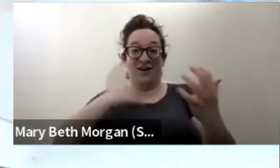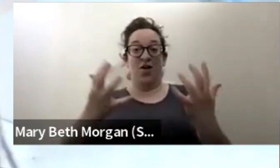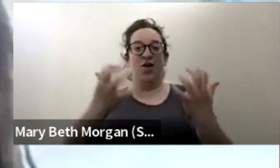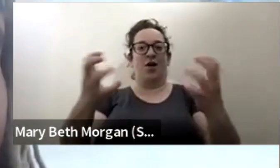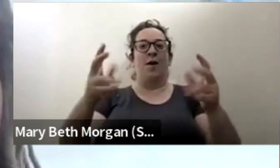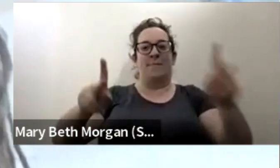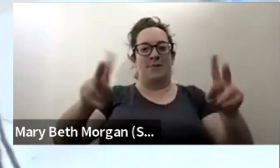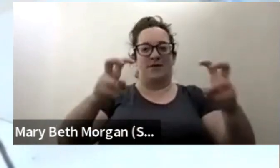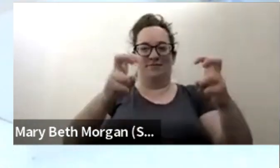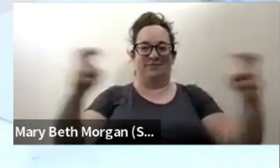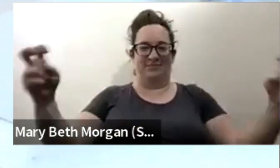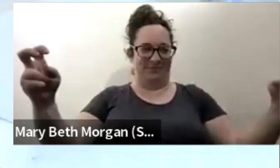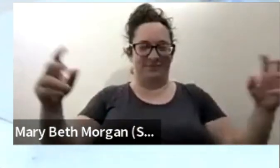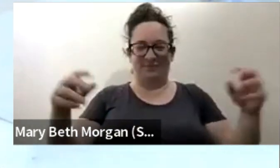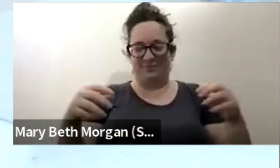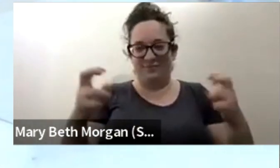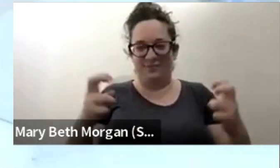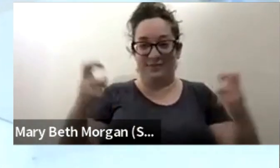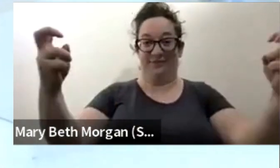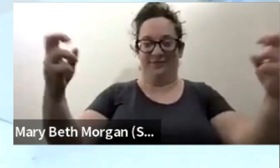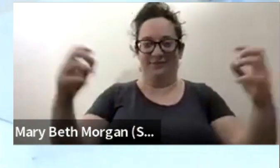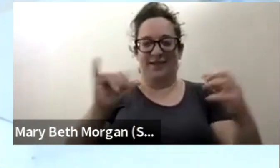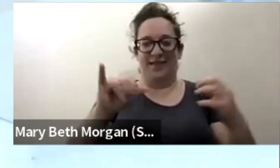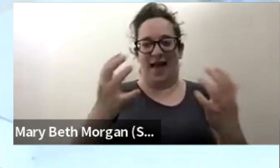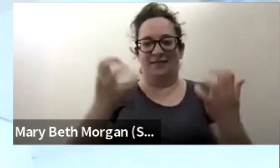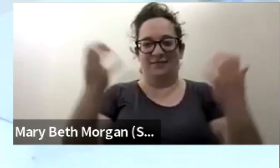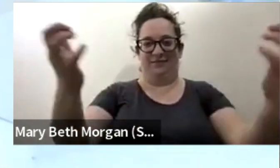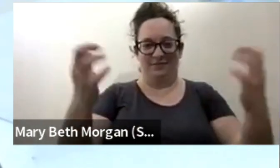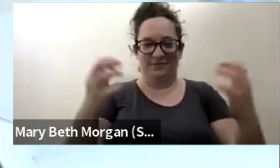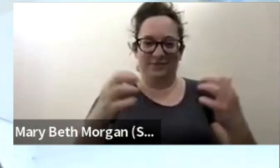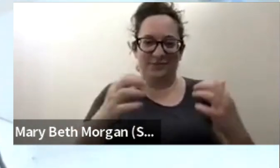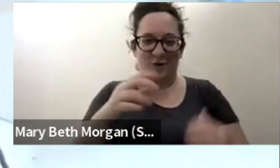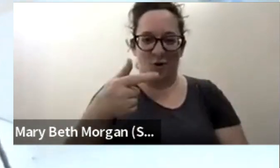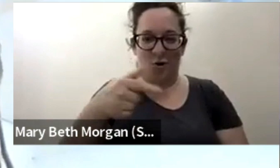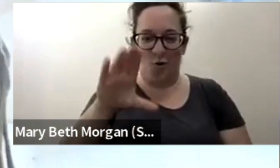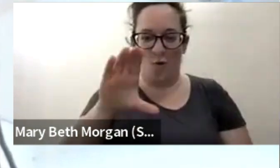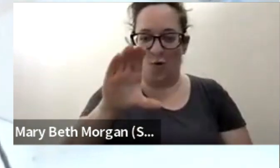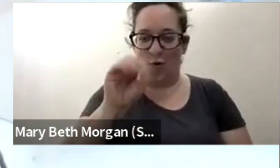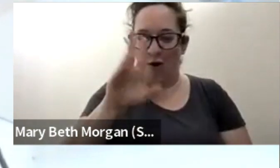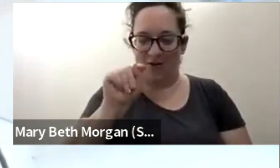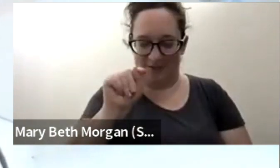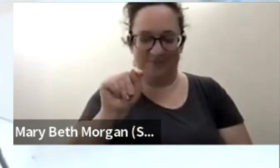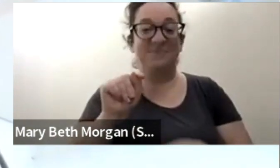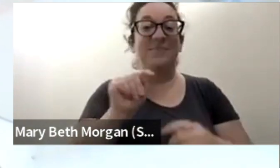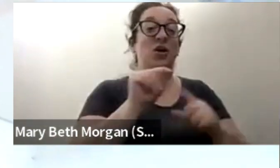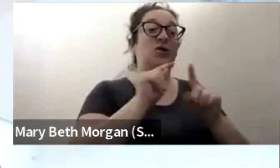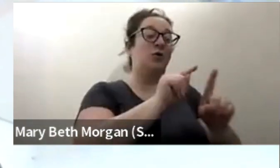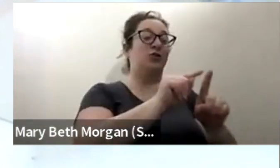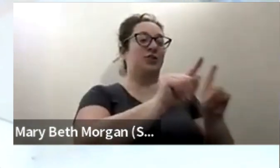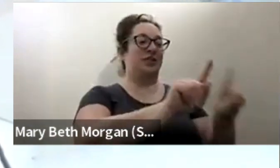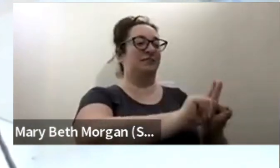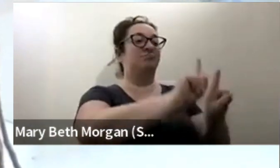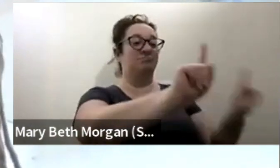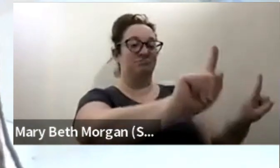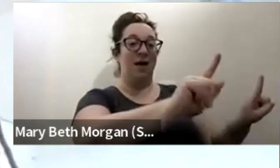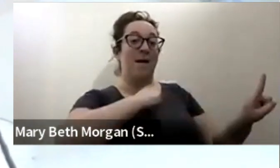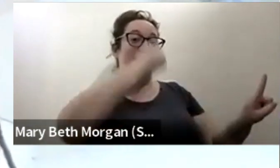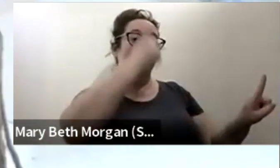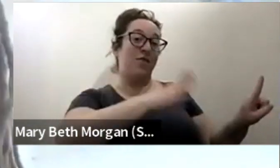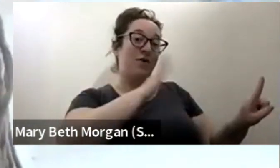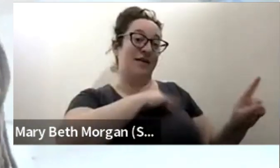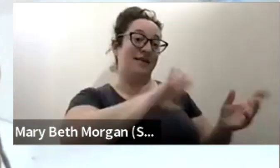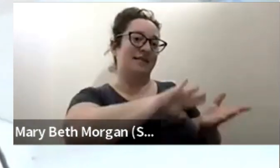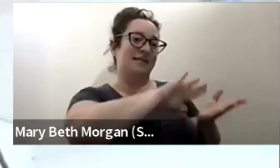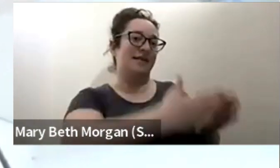love with Olivia, who Olivia's brother has just died, and she is perhaps using that as an excuse to say, listen, I'm